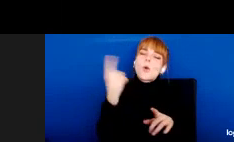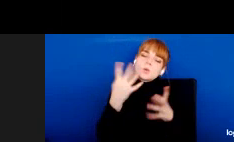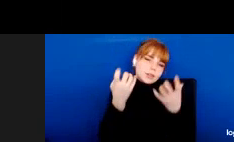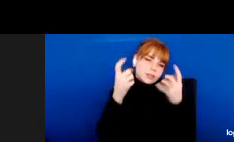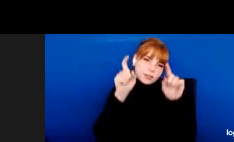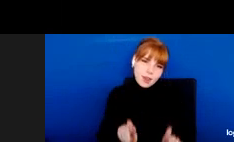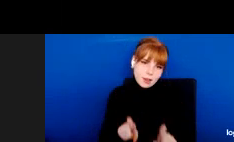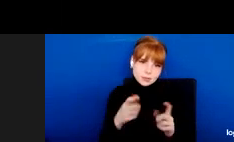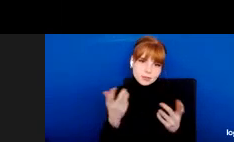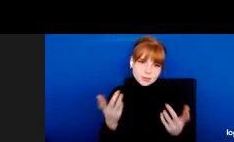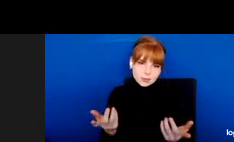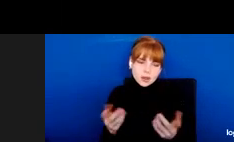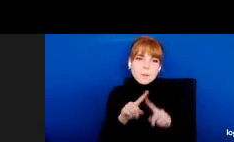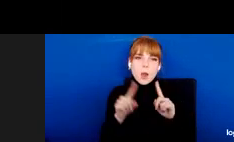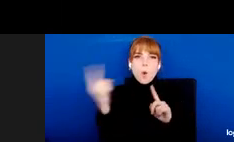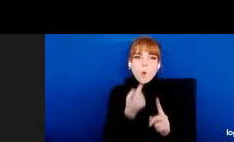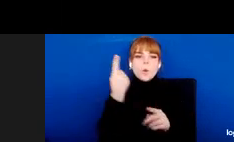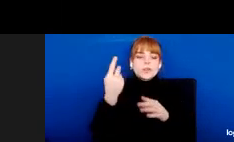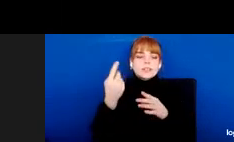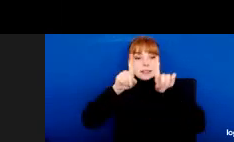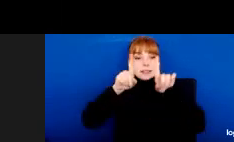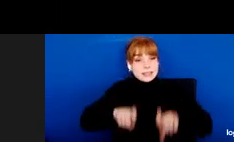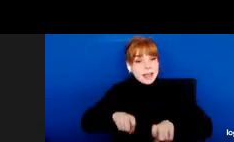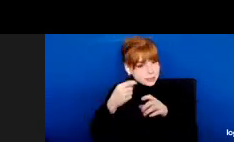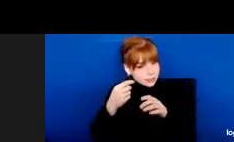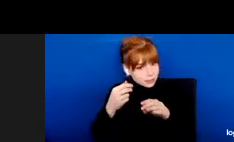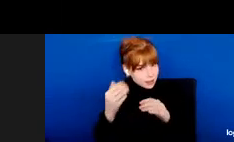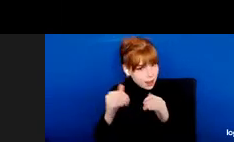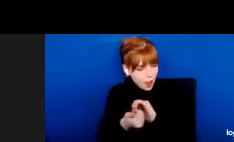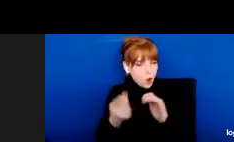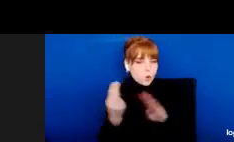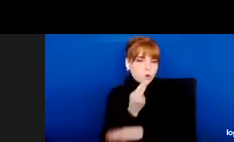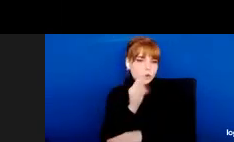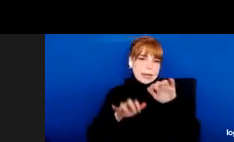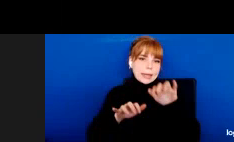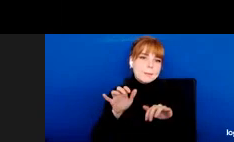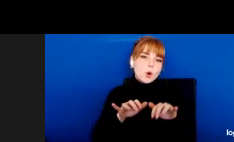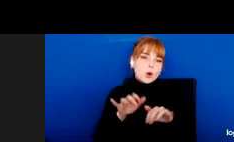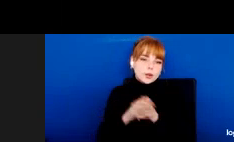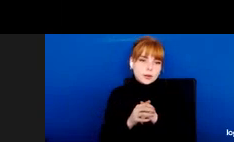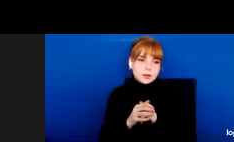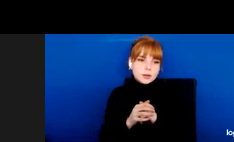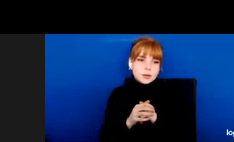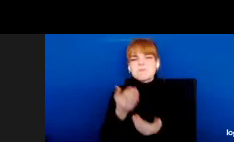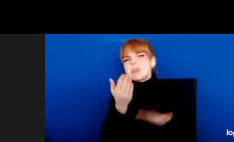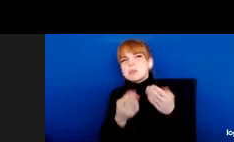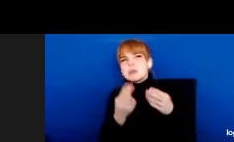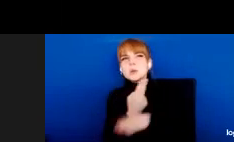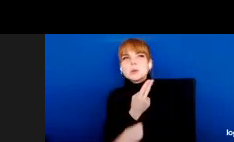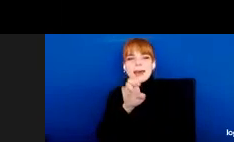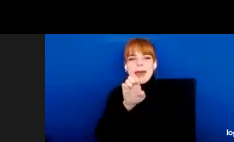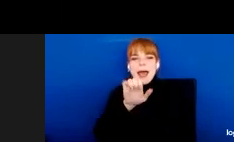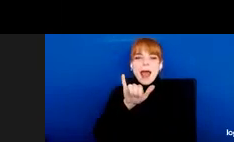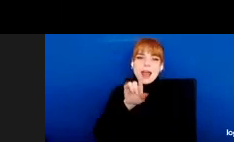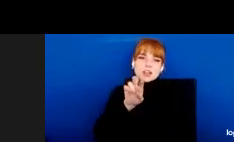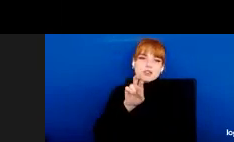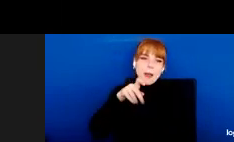those outlines using your keyboard, and using maybe an eyedropper tool or something like that to detect the